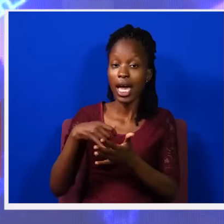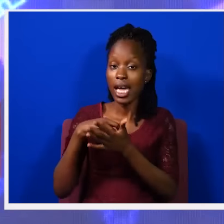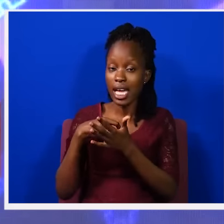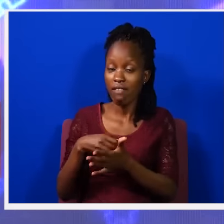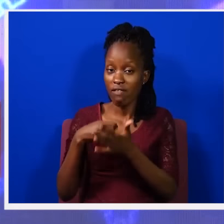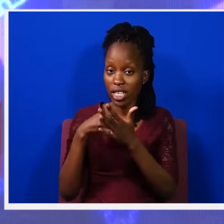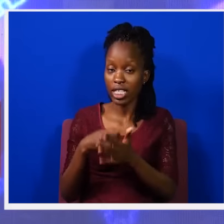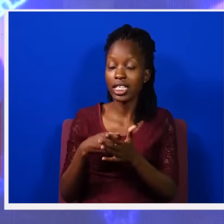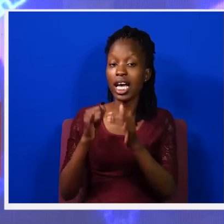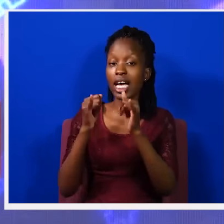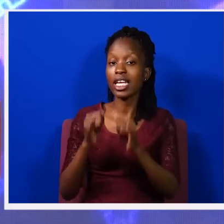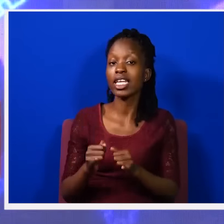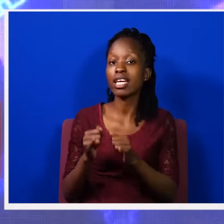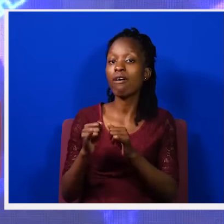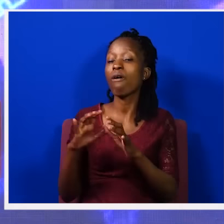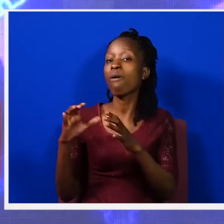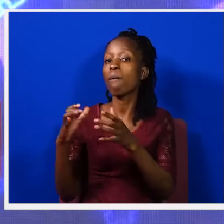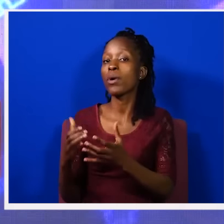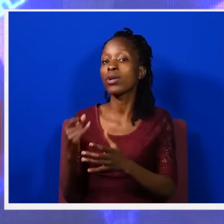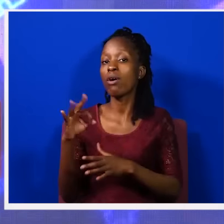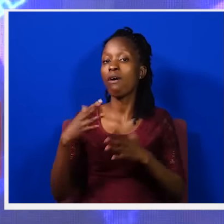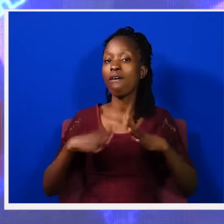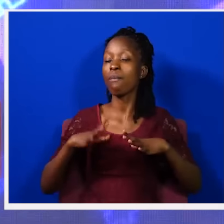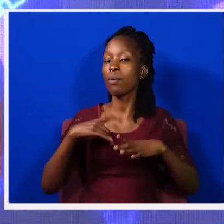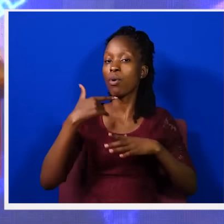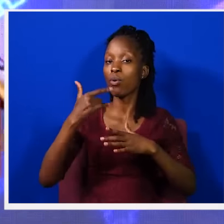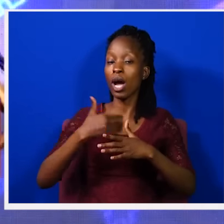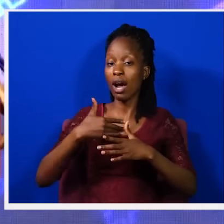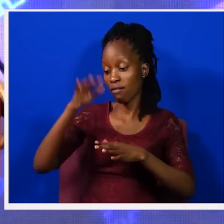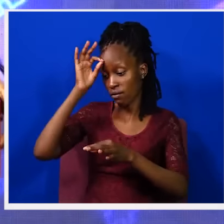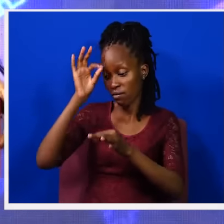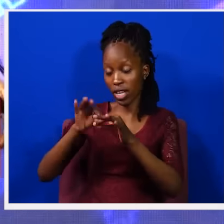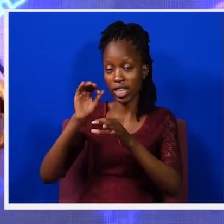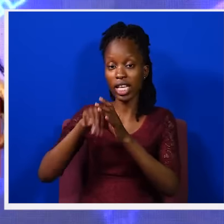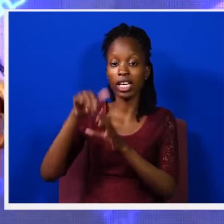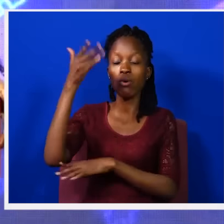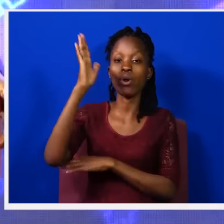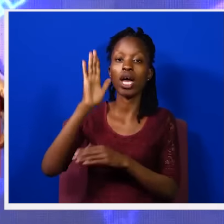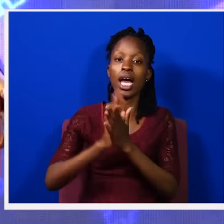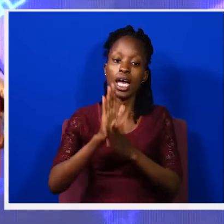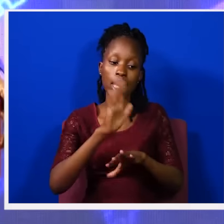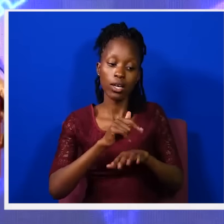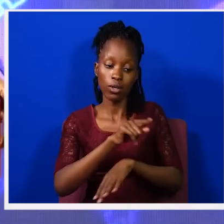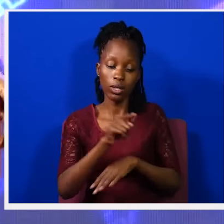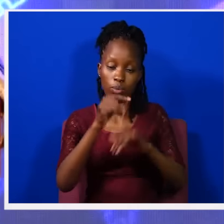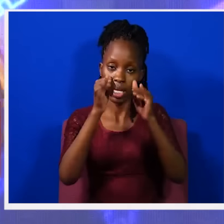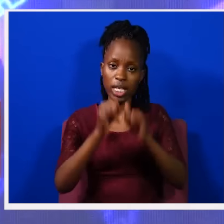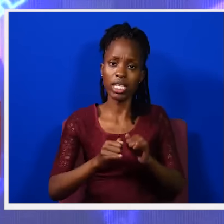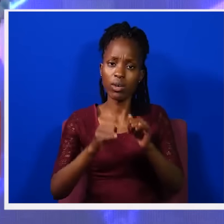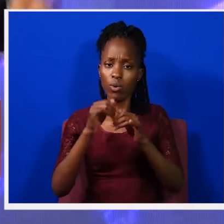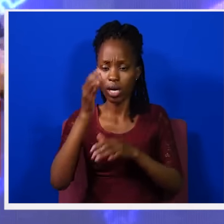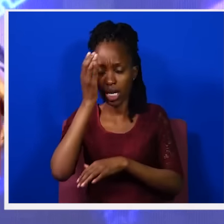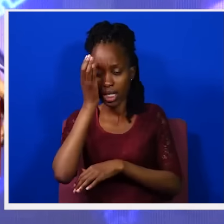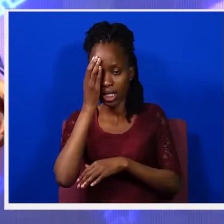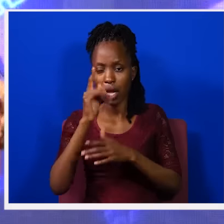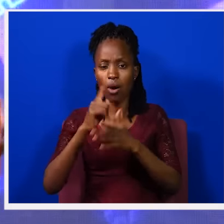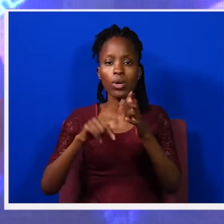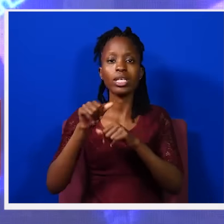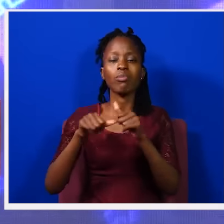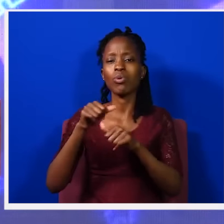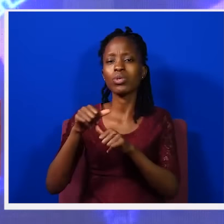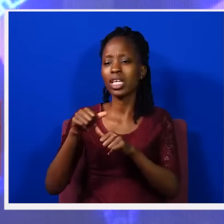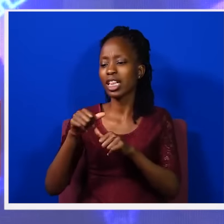a new community of those who have put their faith in God, and he calls them the new Israel. What about the ethnic